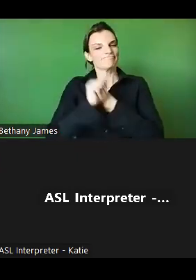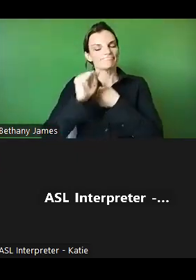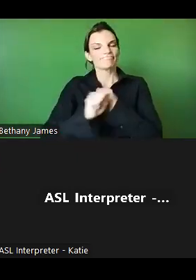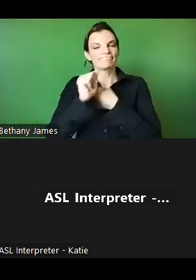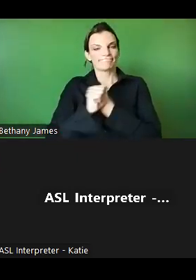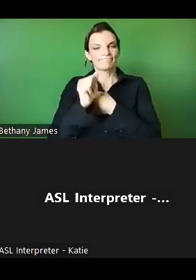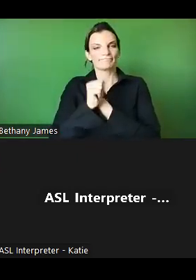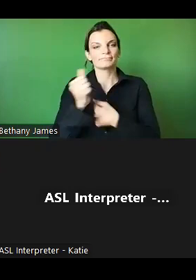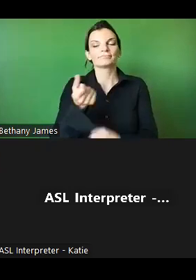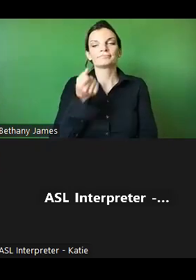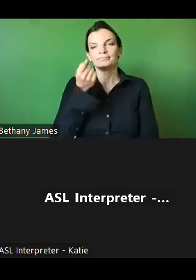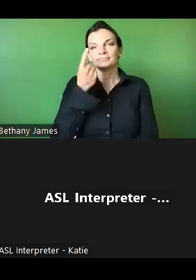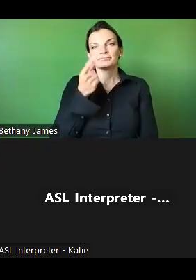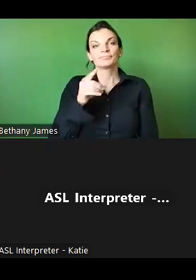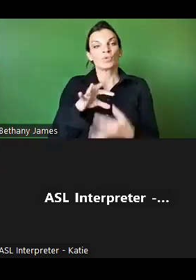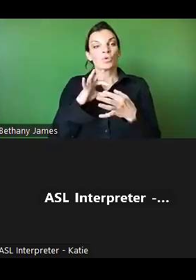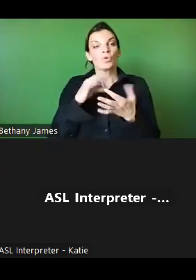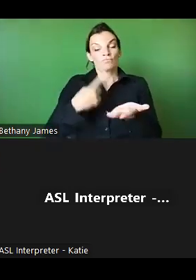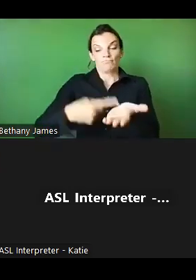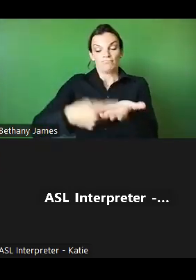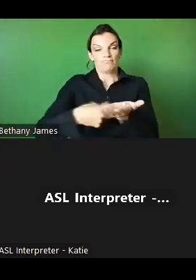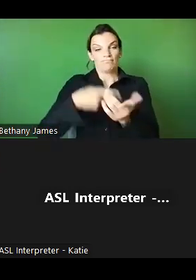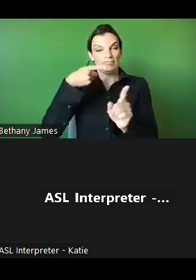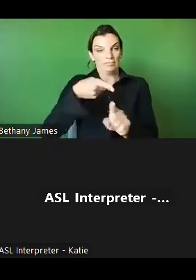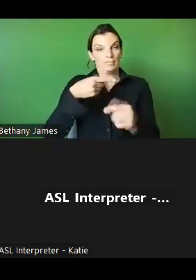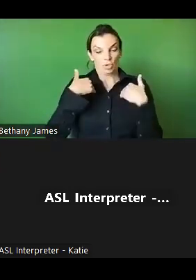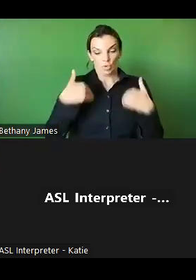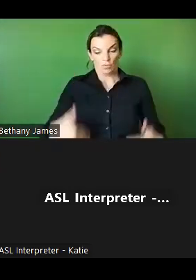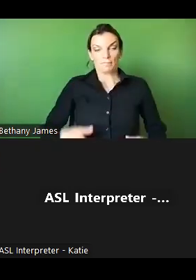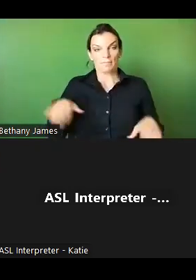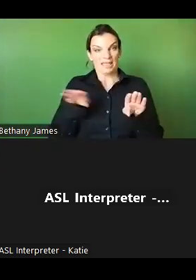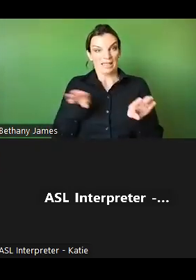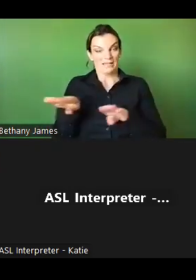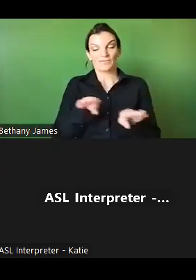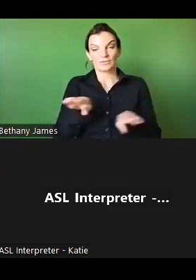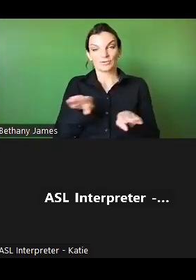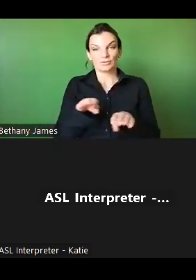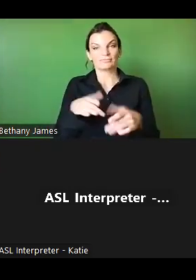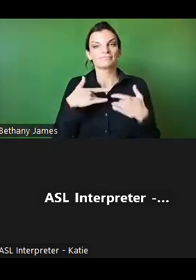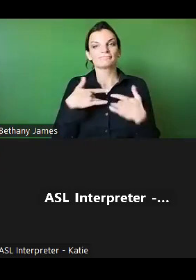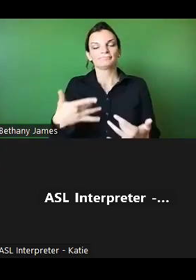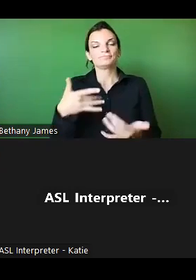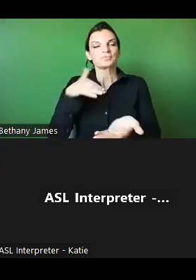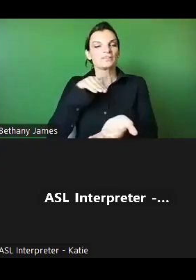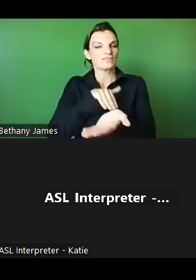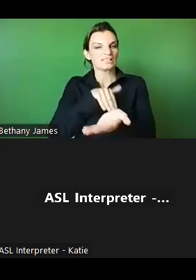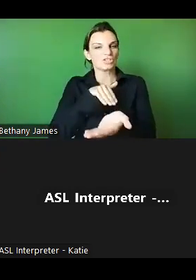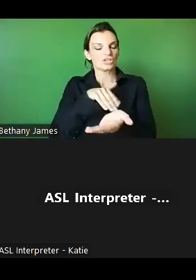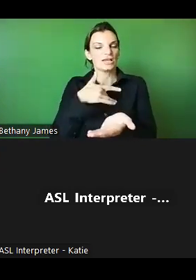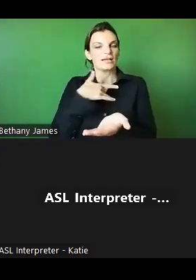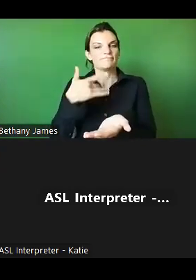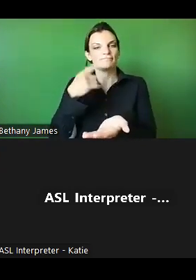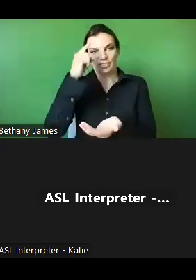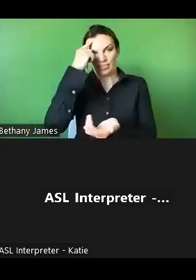whenever the topic is human behavior, both the general public and many physicians fall into this trap that he